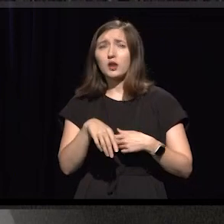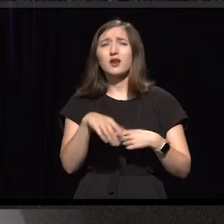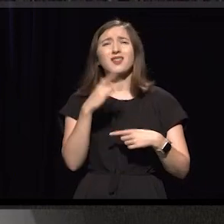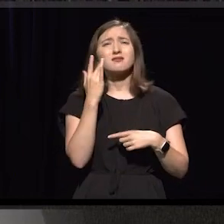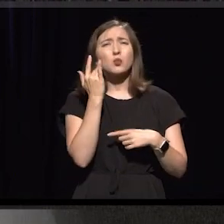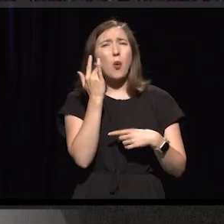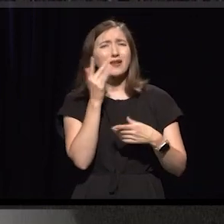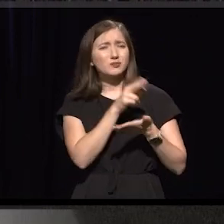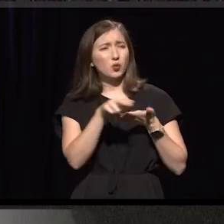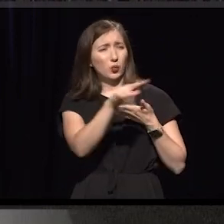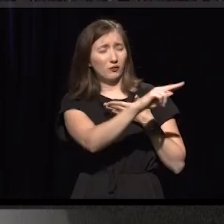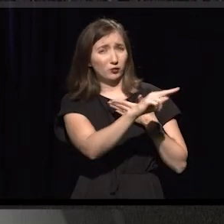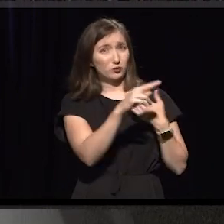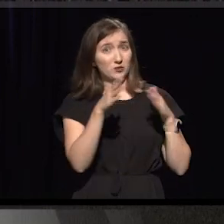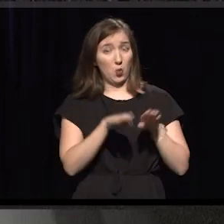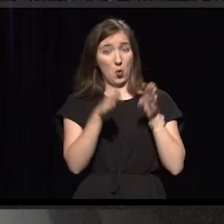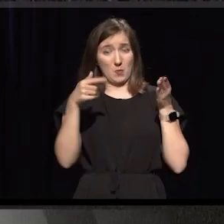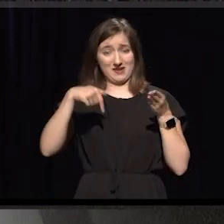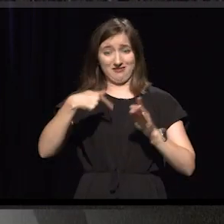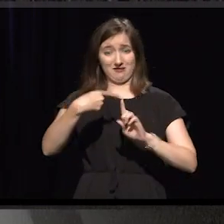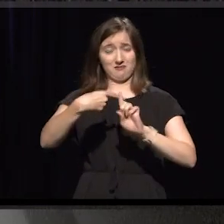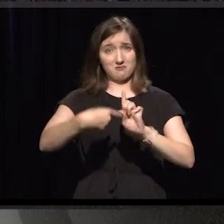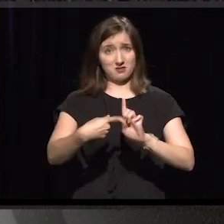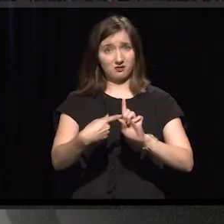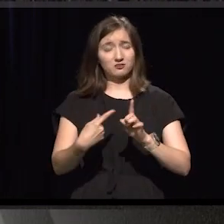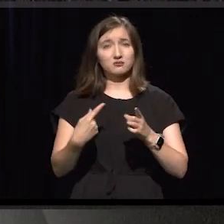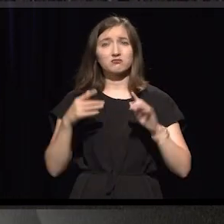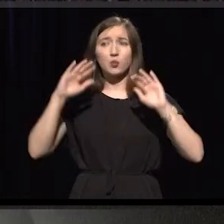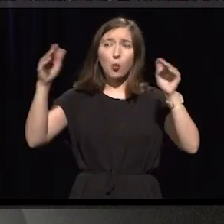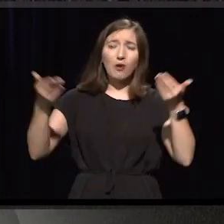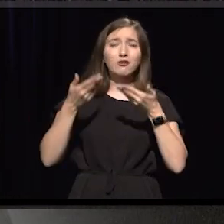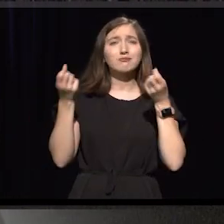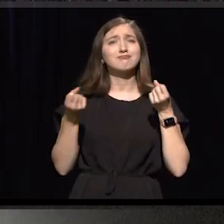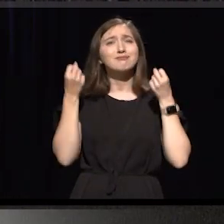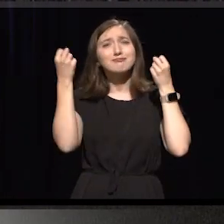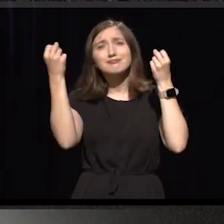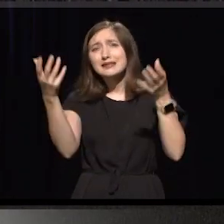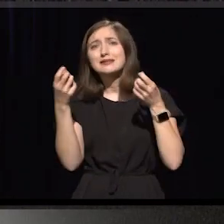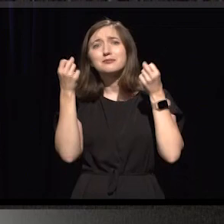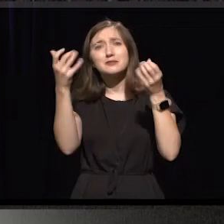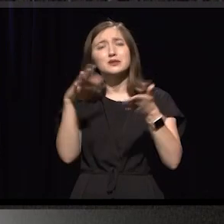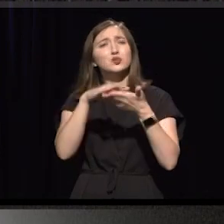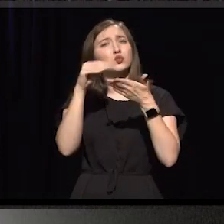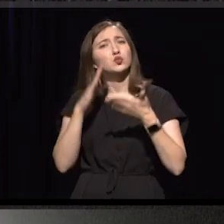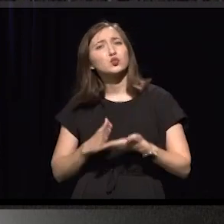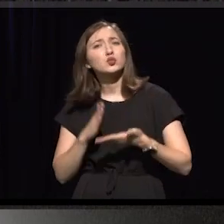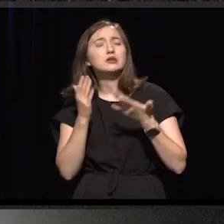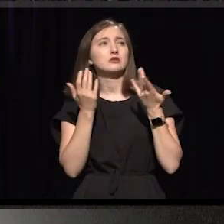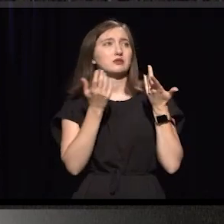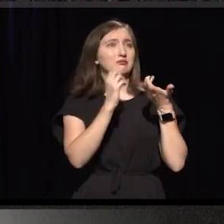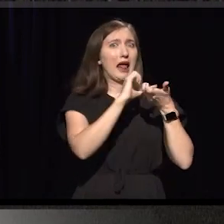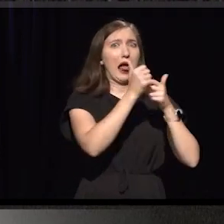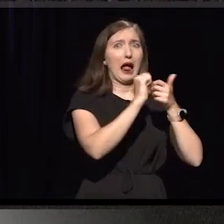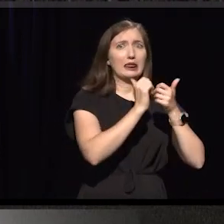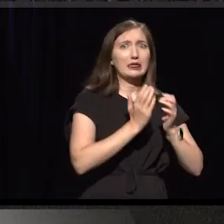welcoming back hundreds of students and athletes on campus, how do you feel about their reopening plans?